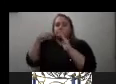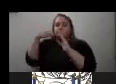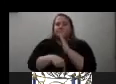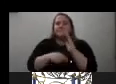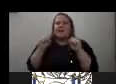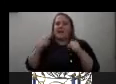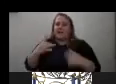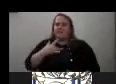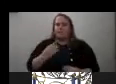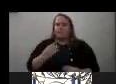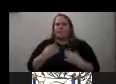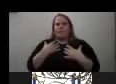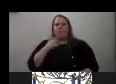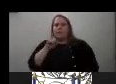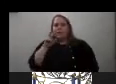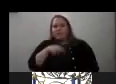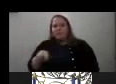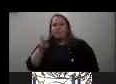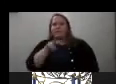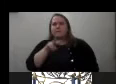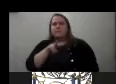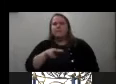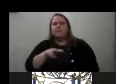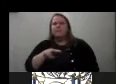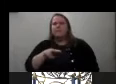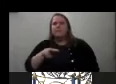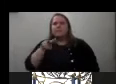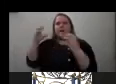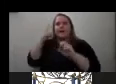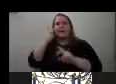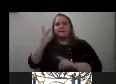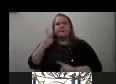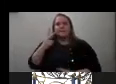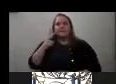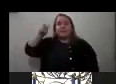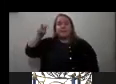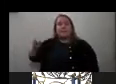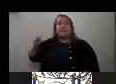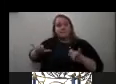felt and really even seen by the audience from back in the theater.